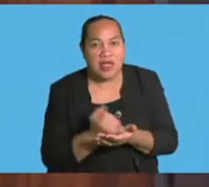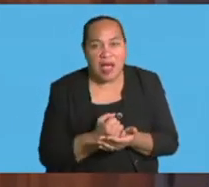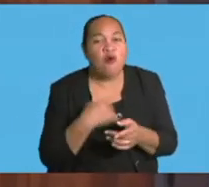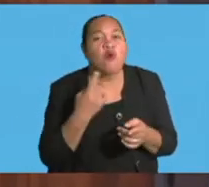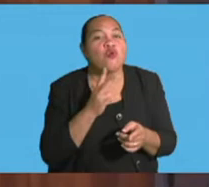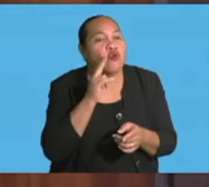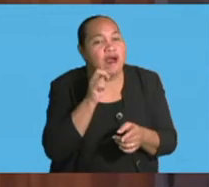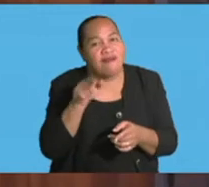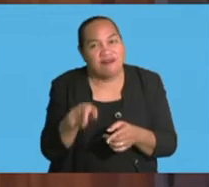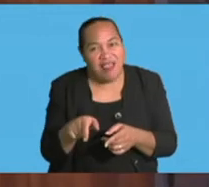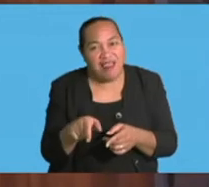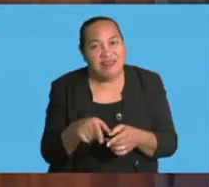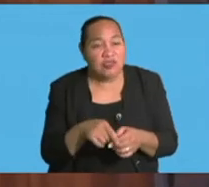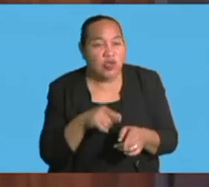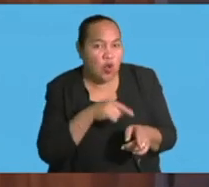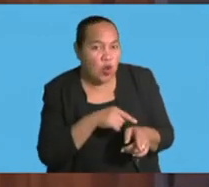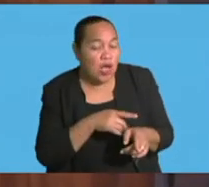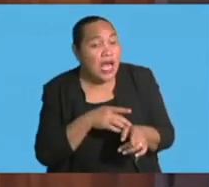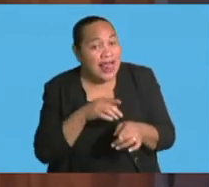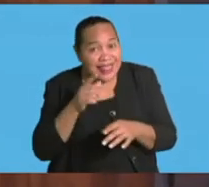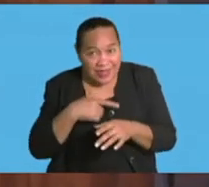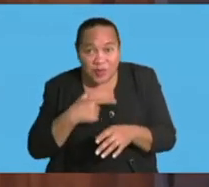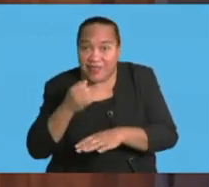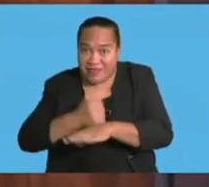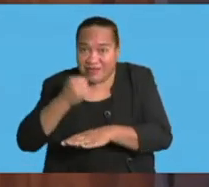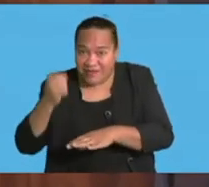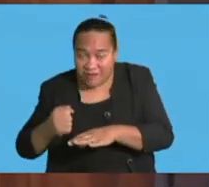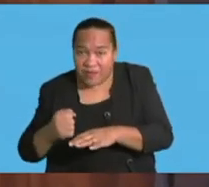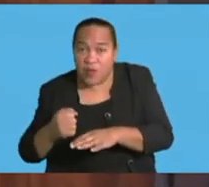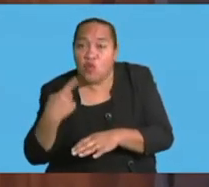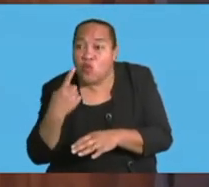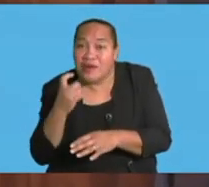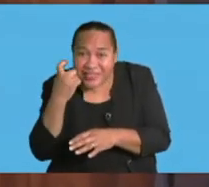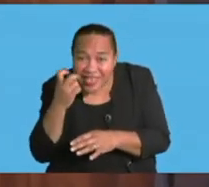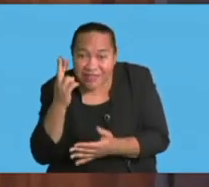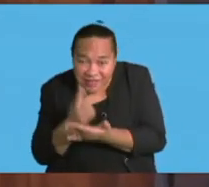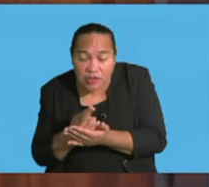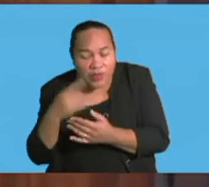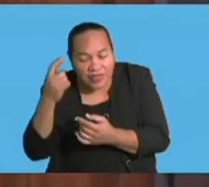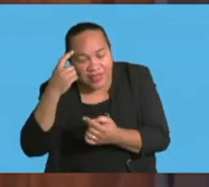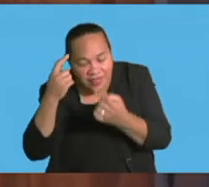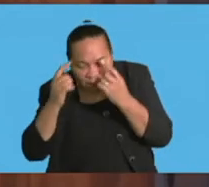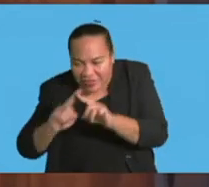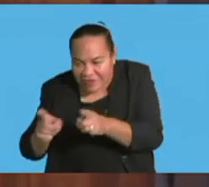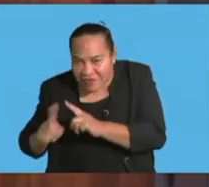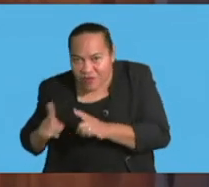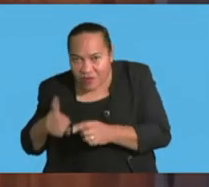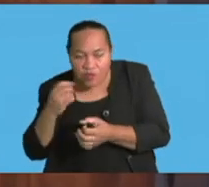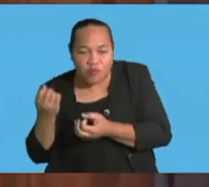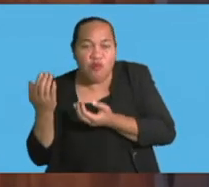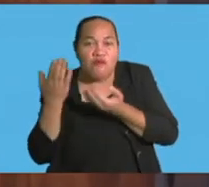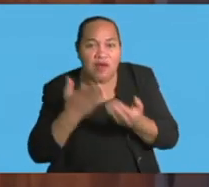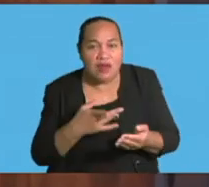carers. It takes a caring government, Mr. Speaker, sir, to take such issues into consideration and provide